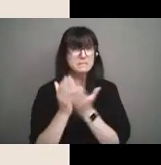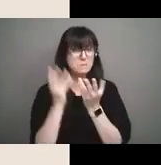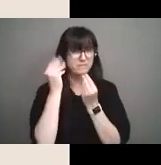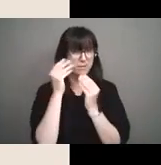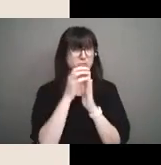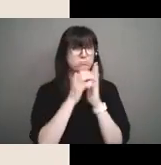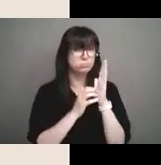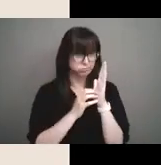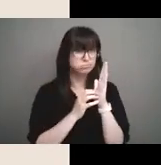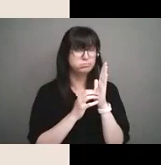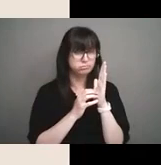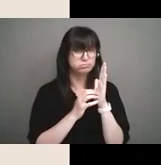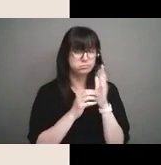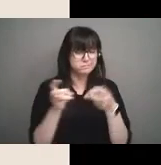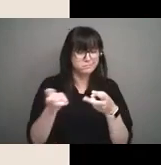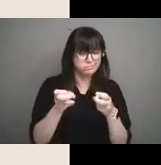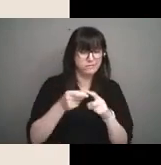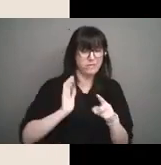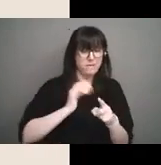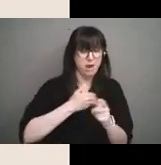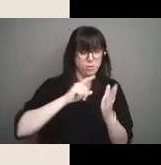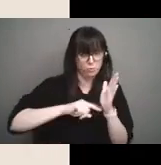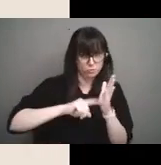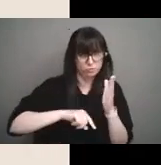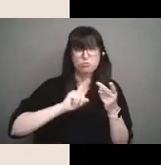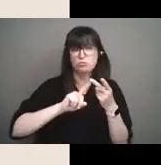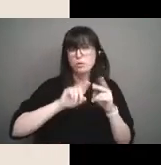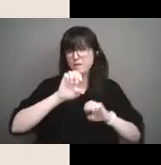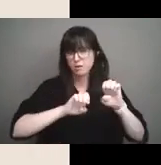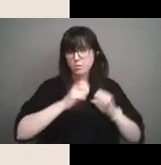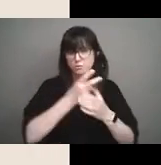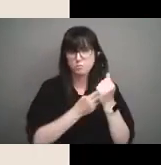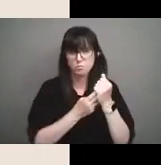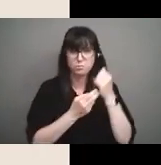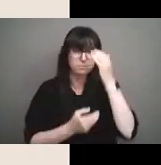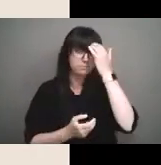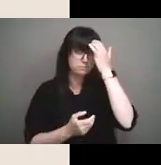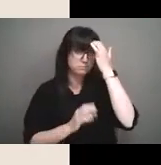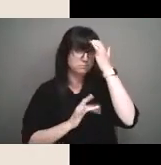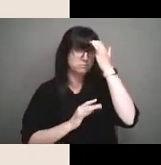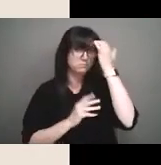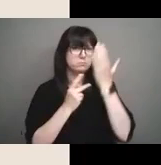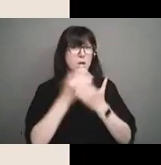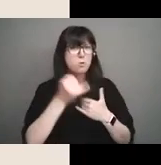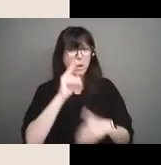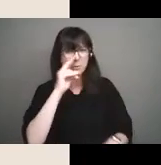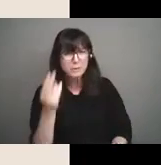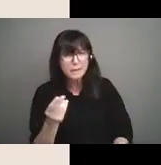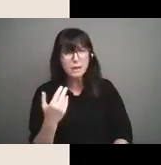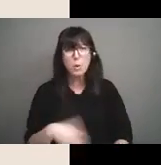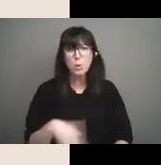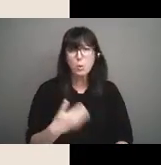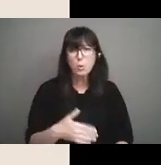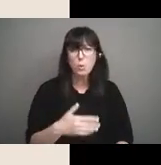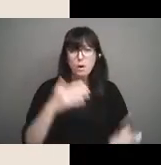we were able to glean from the research and evaluation. I thought it was a really unique program that was really focusing on